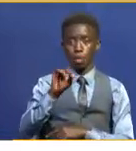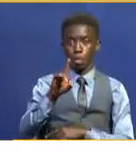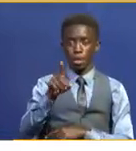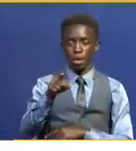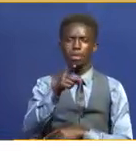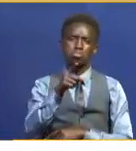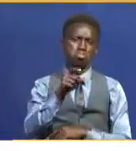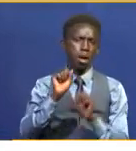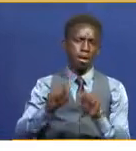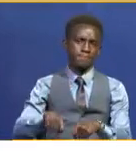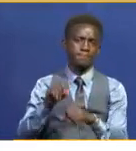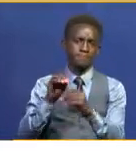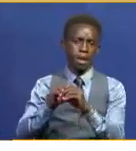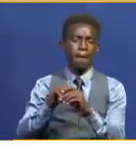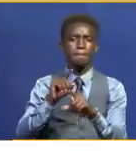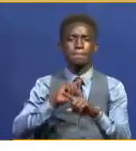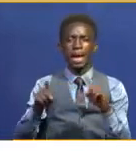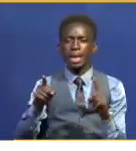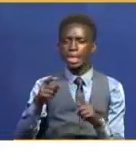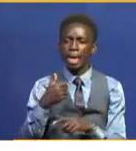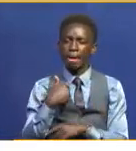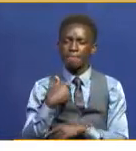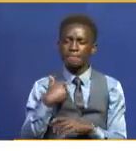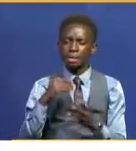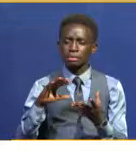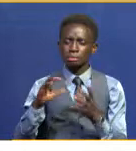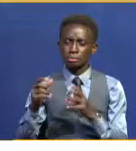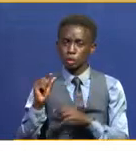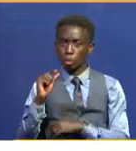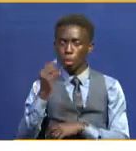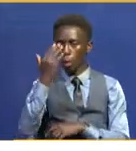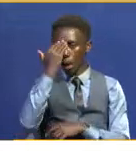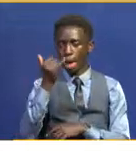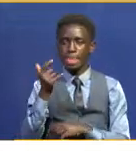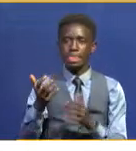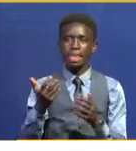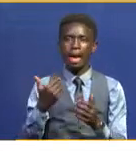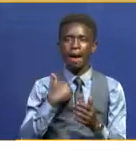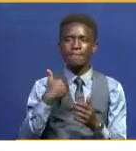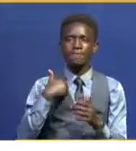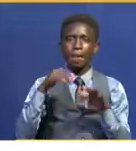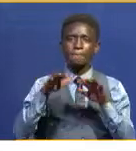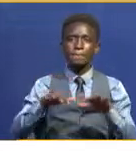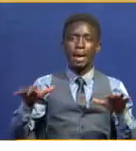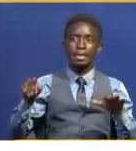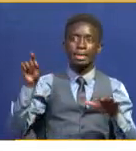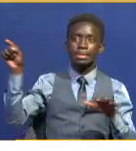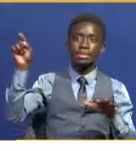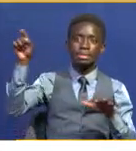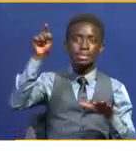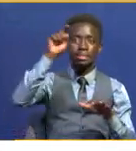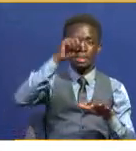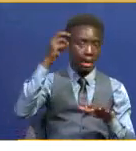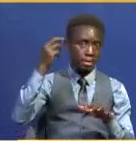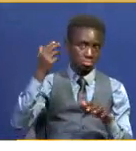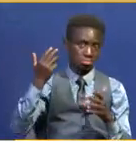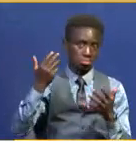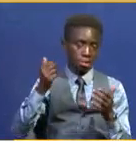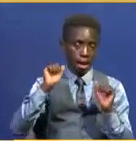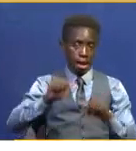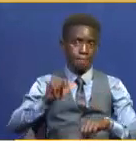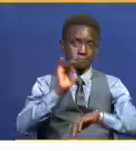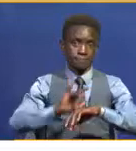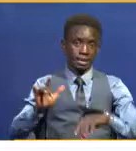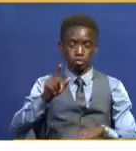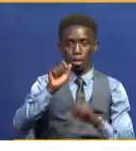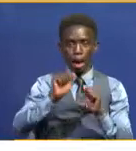of complexity and also market forces. So you can buy a bond or invest in a bond at a